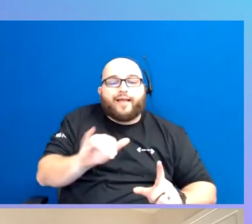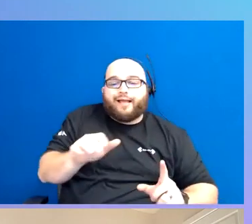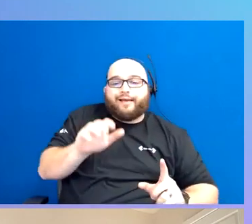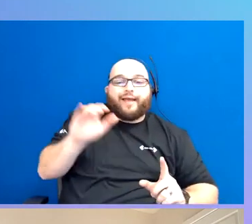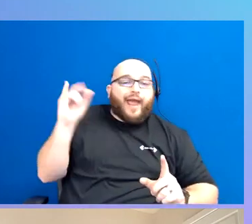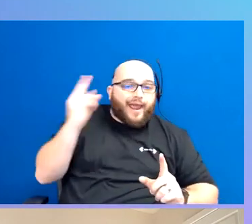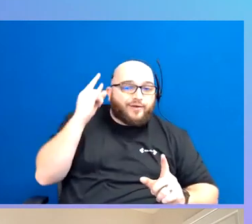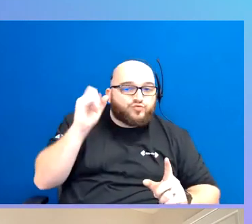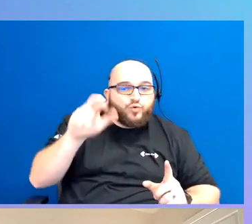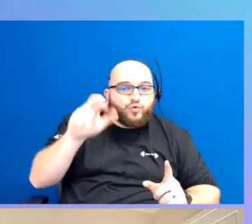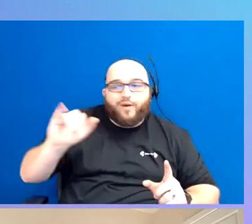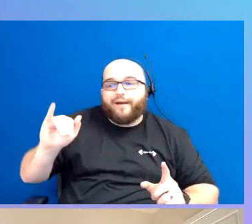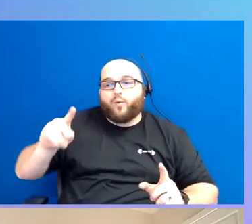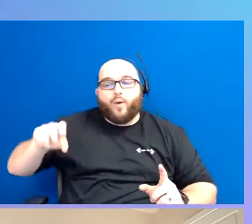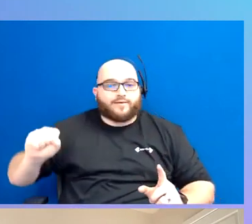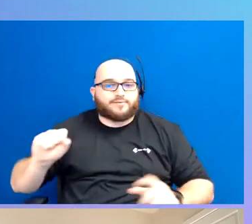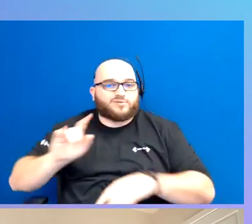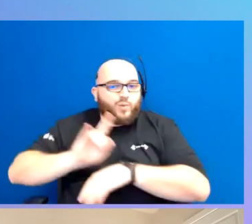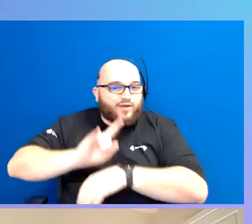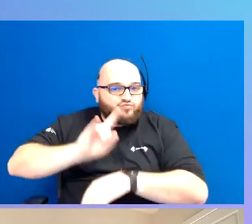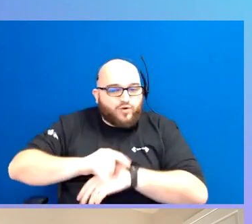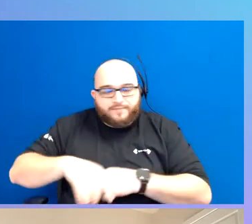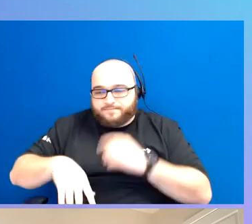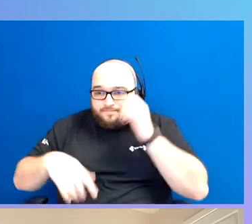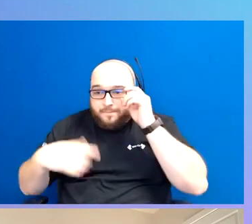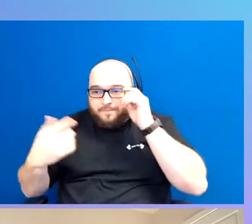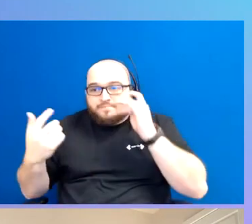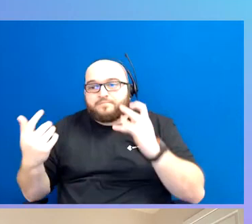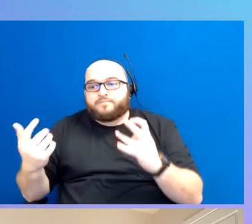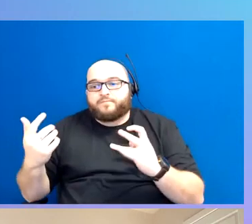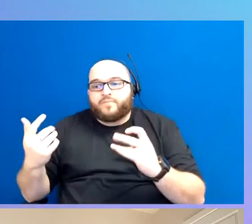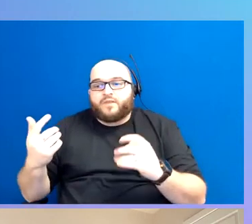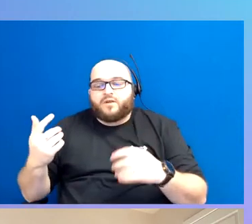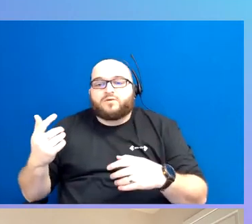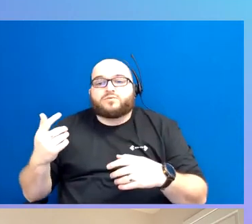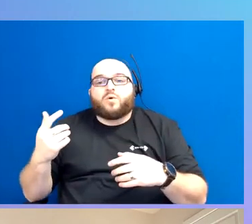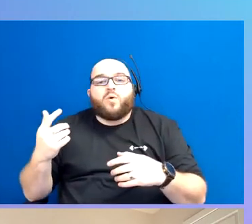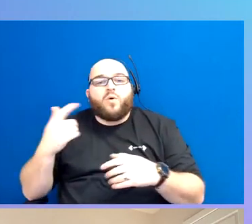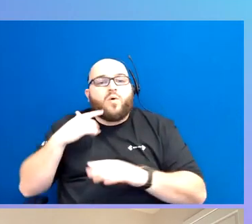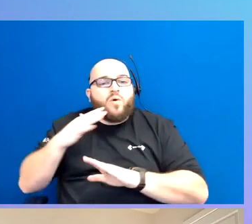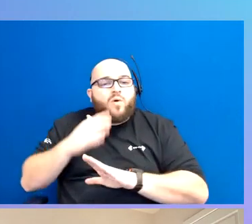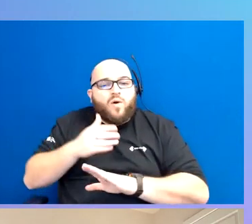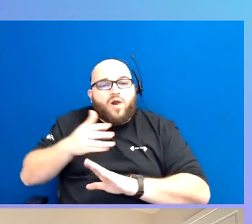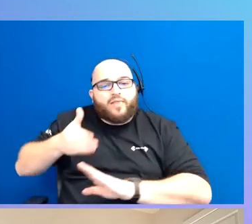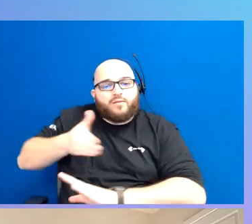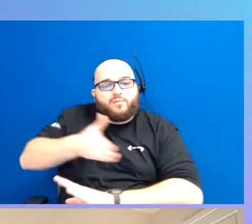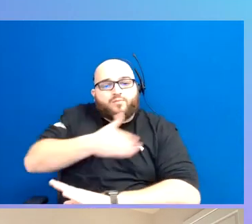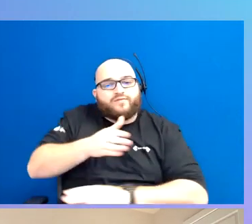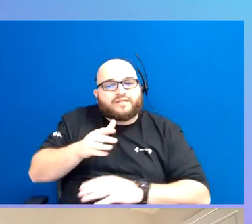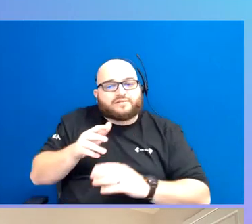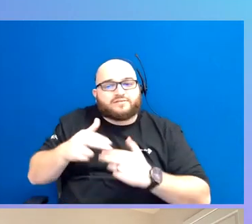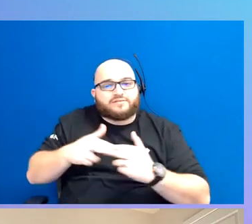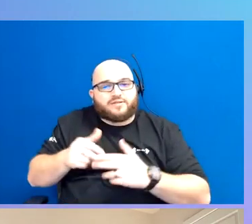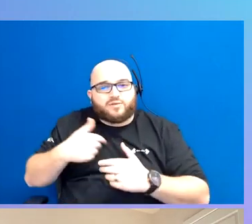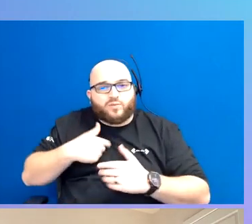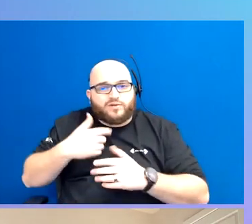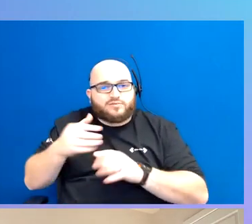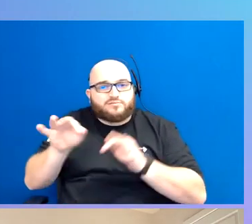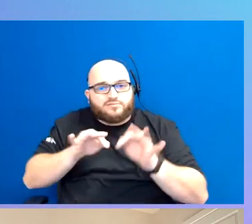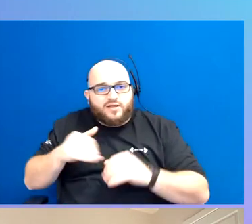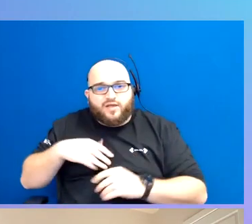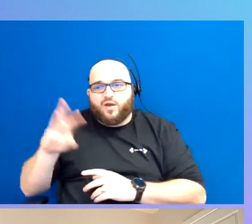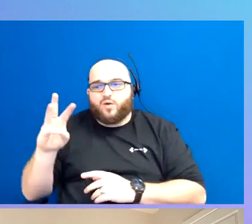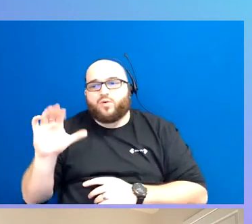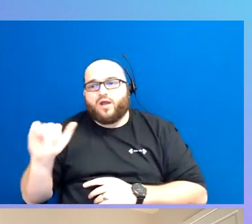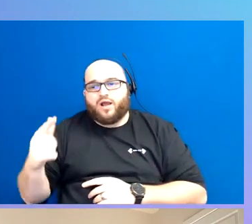were released. So as I think we saw in the previous slides, the first version of the WCAG 1.0,